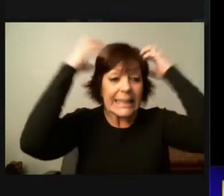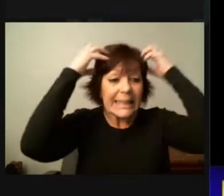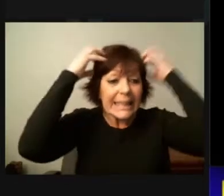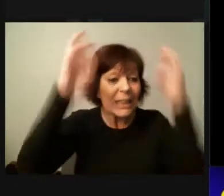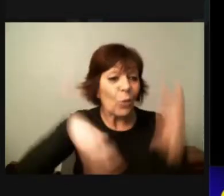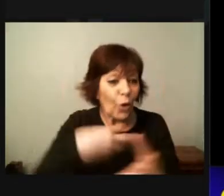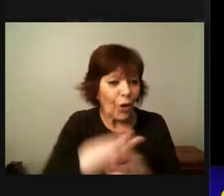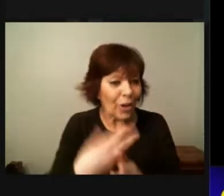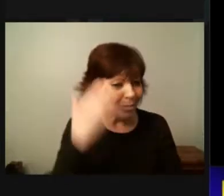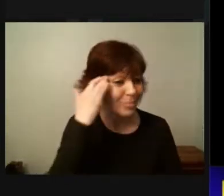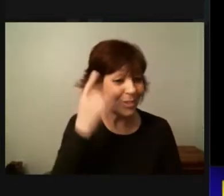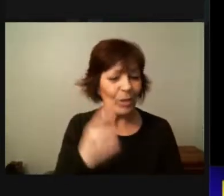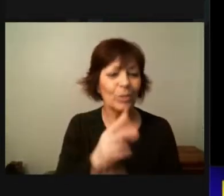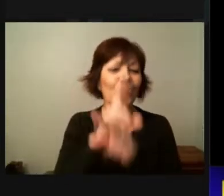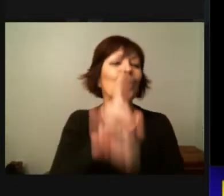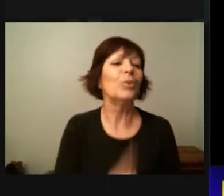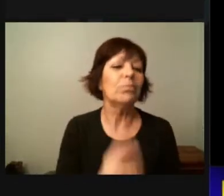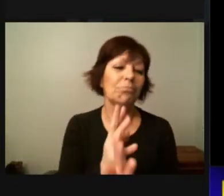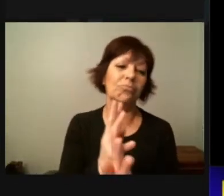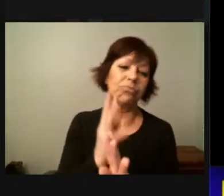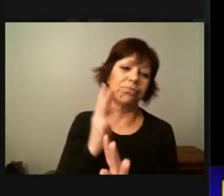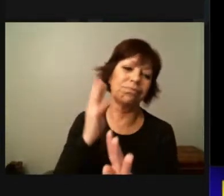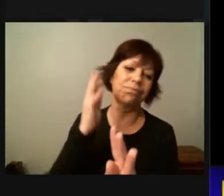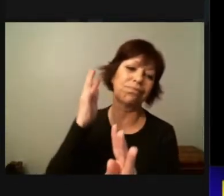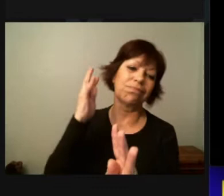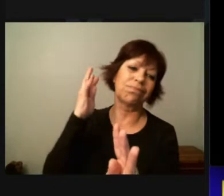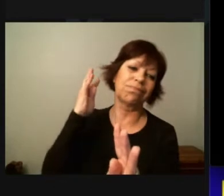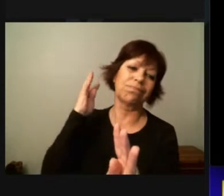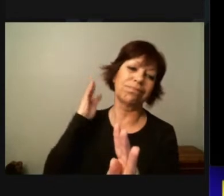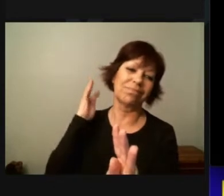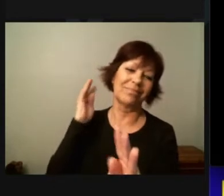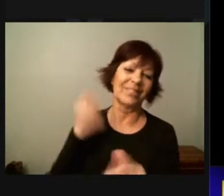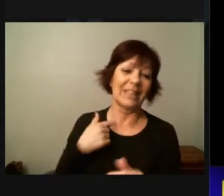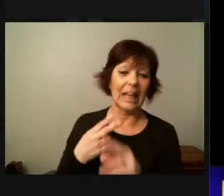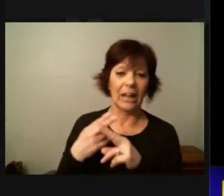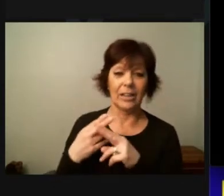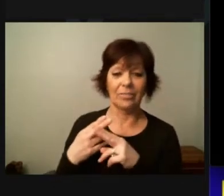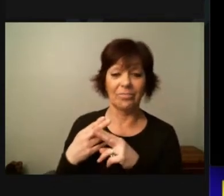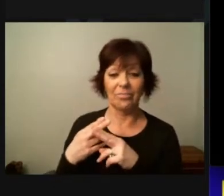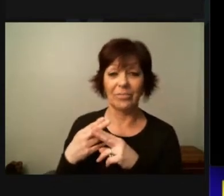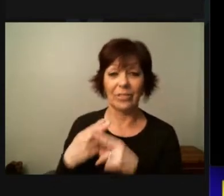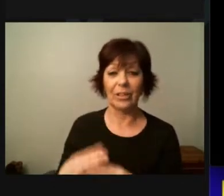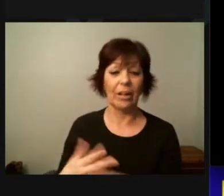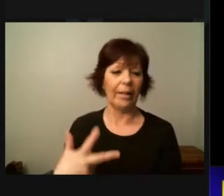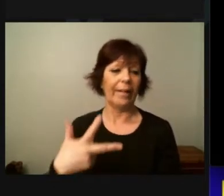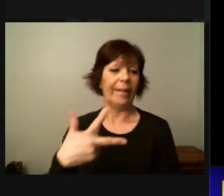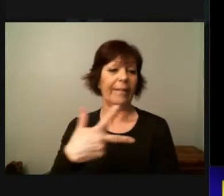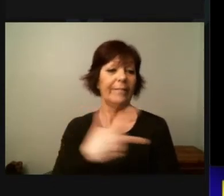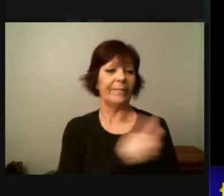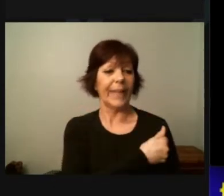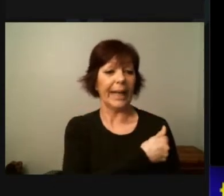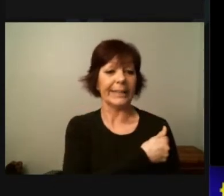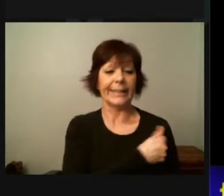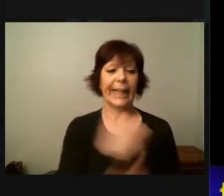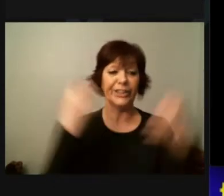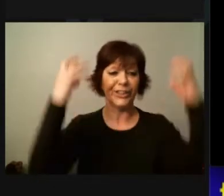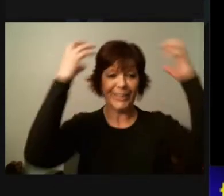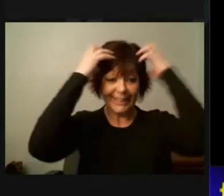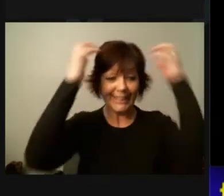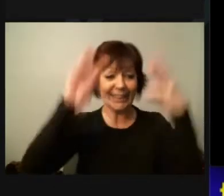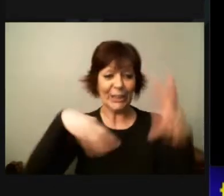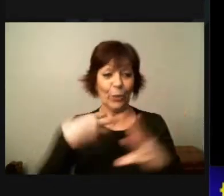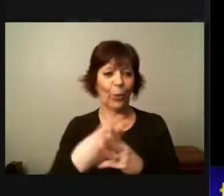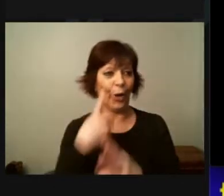Disneyland, you're used to those lines. I always refer to us sometimes as Vaccination Disney World. because